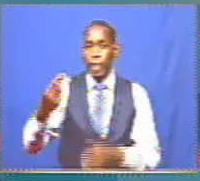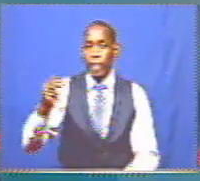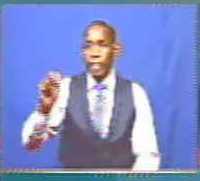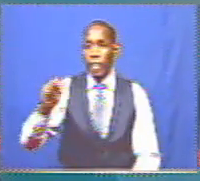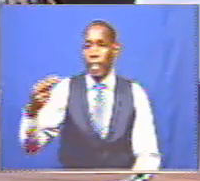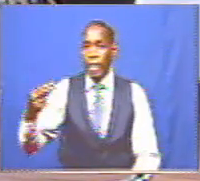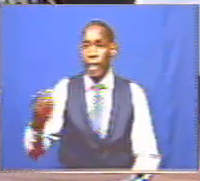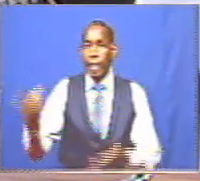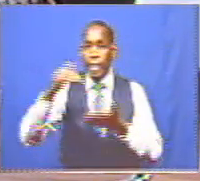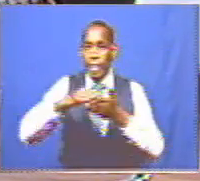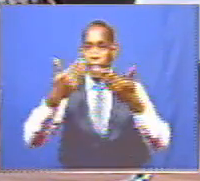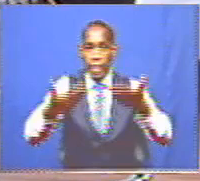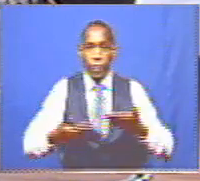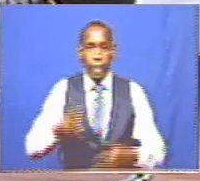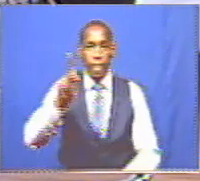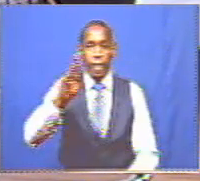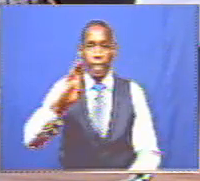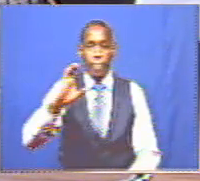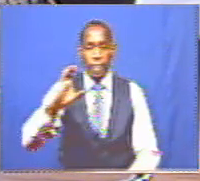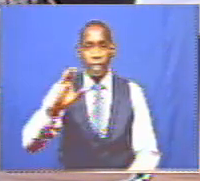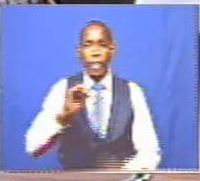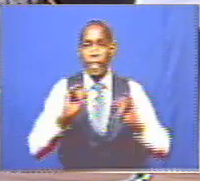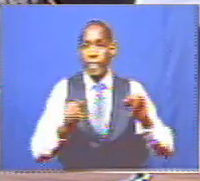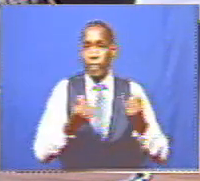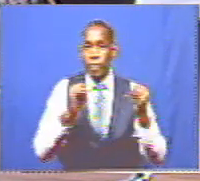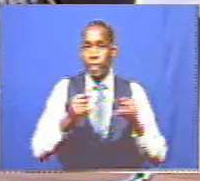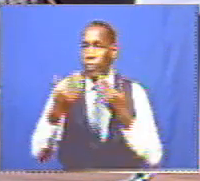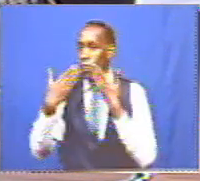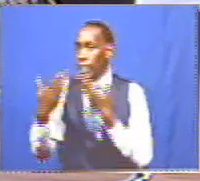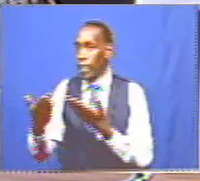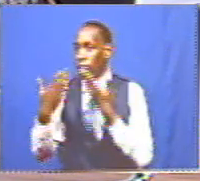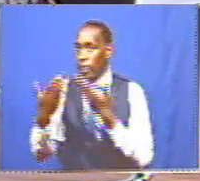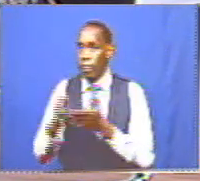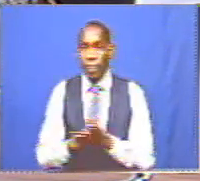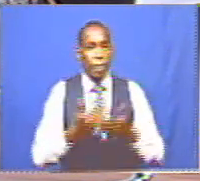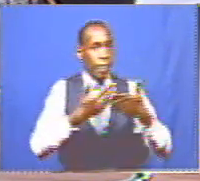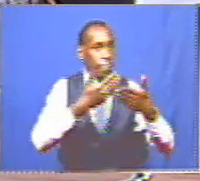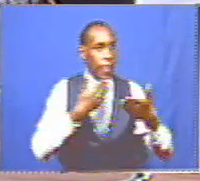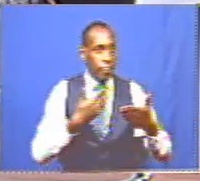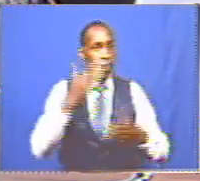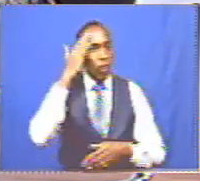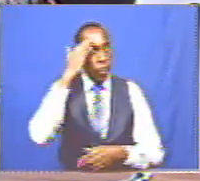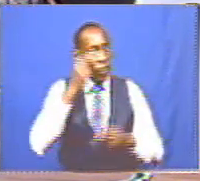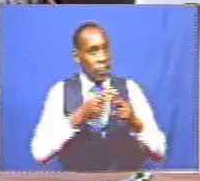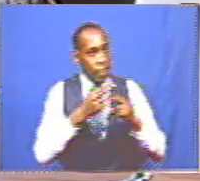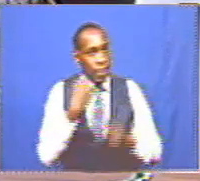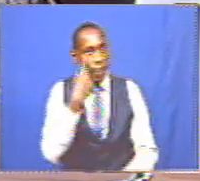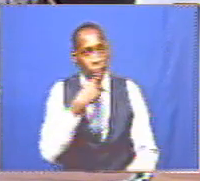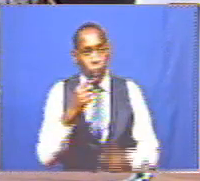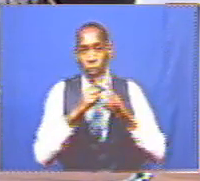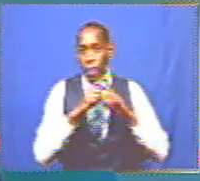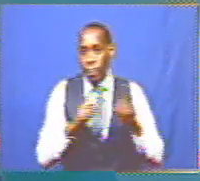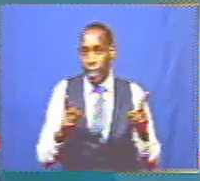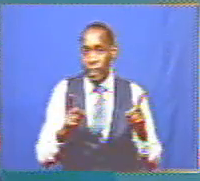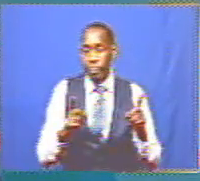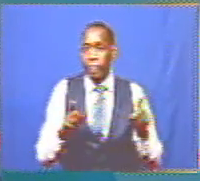I welcome you to KBC Channel 1 News. Thank you. Yes, we had already known who Anna Nyokabi is, but Anna,